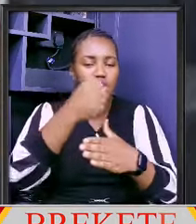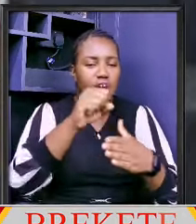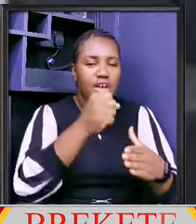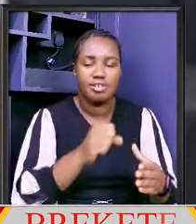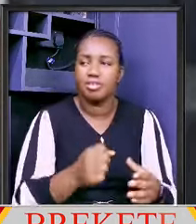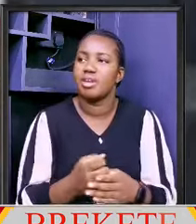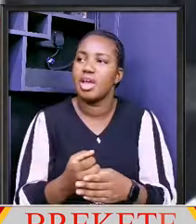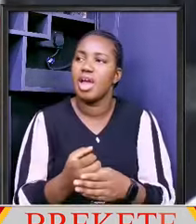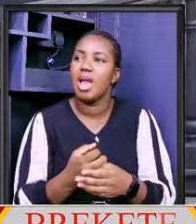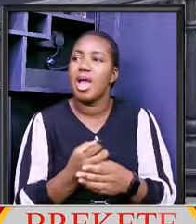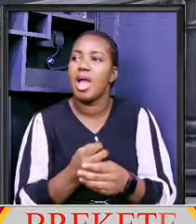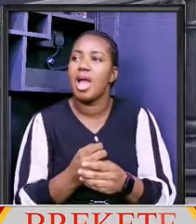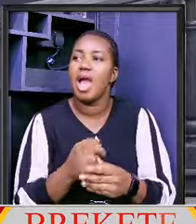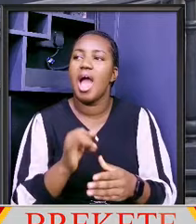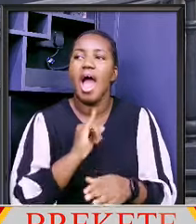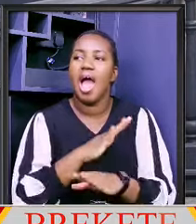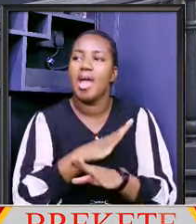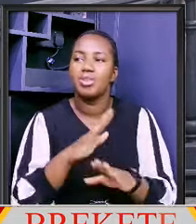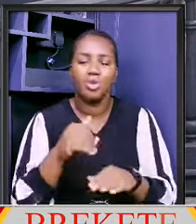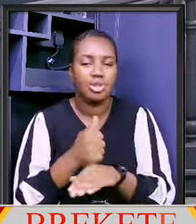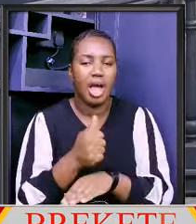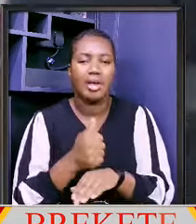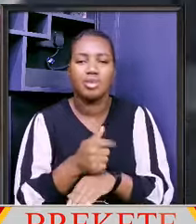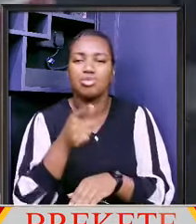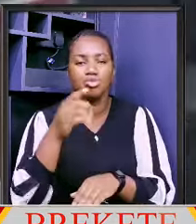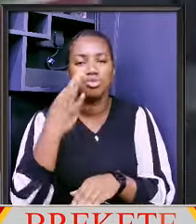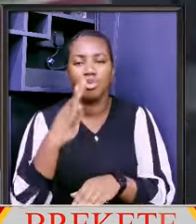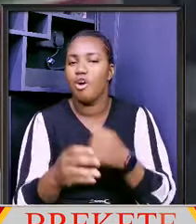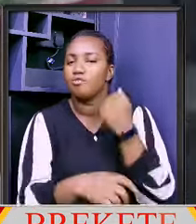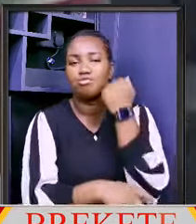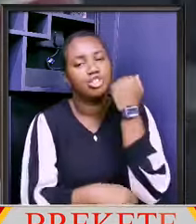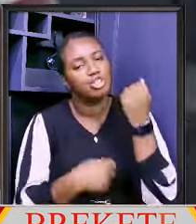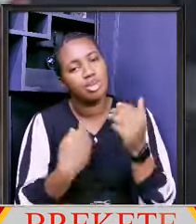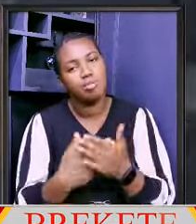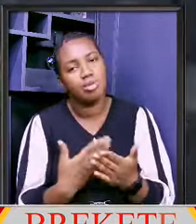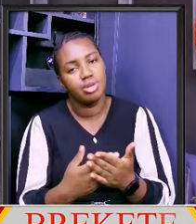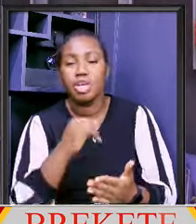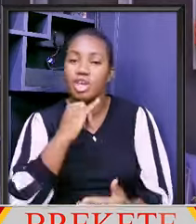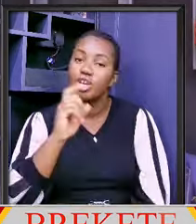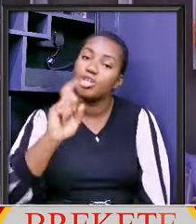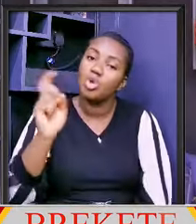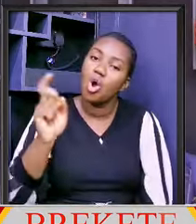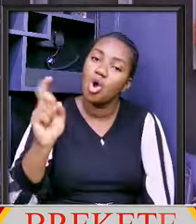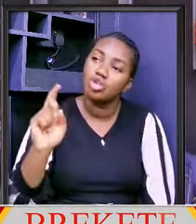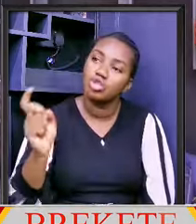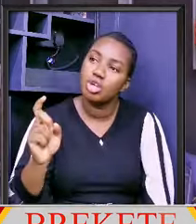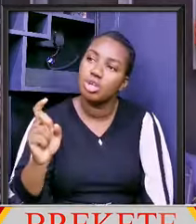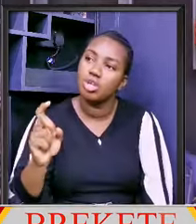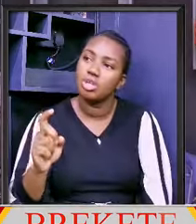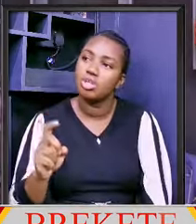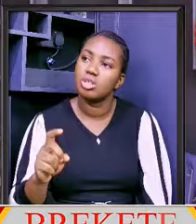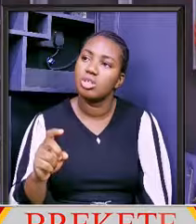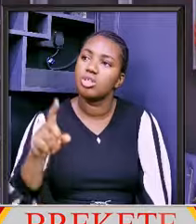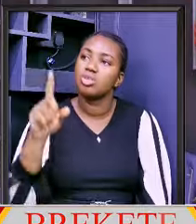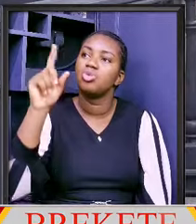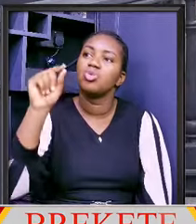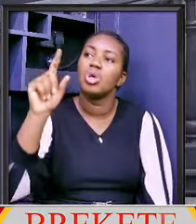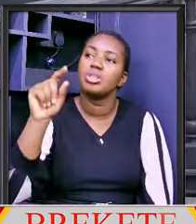I'm not accusing you of stealing money, sir. She been 100 naira, ba?